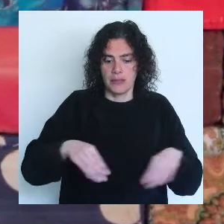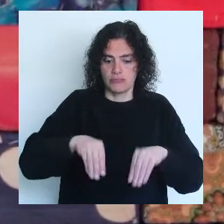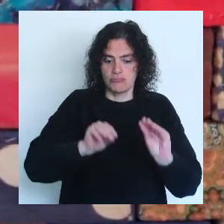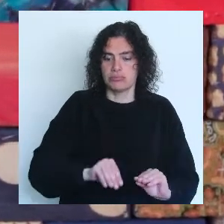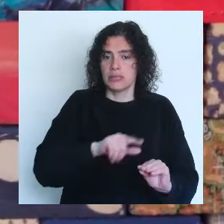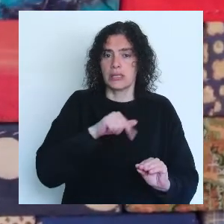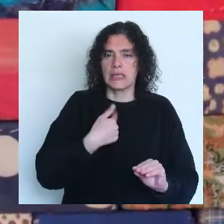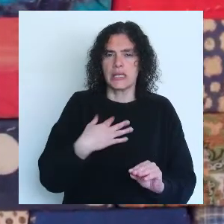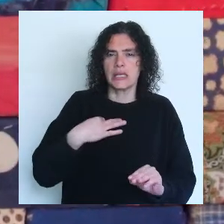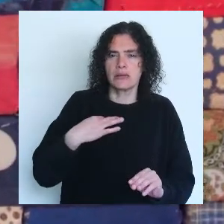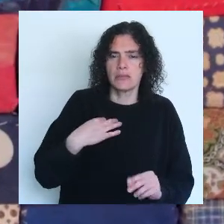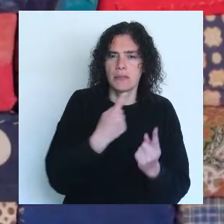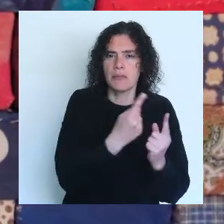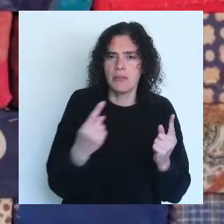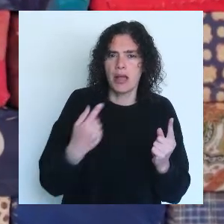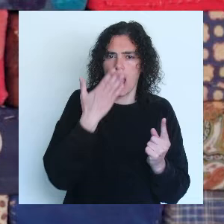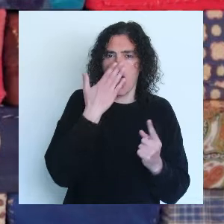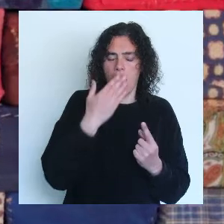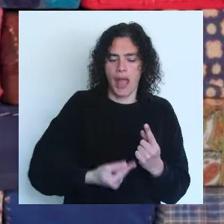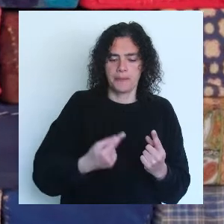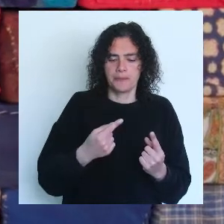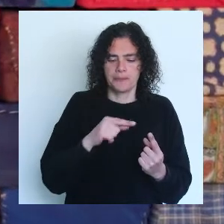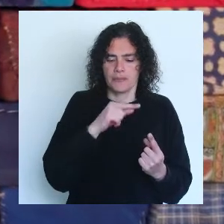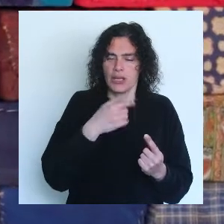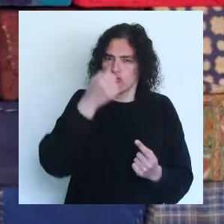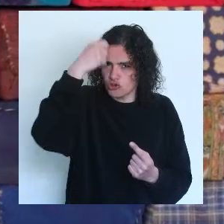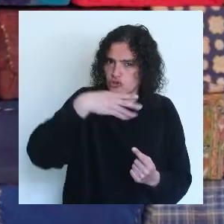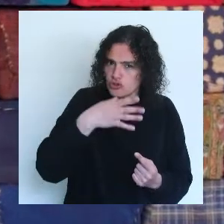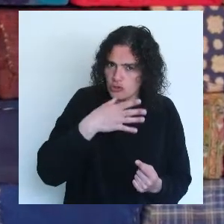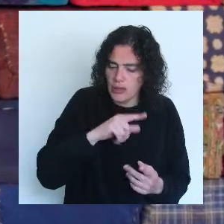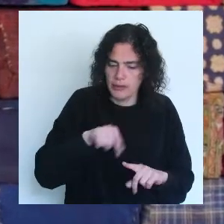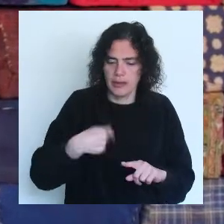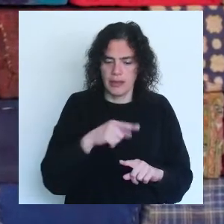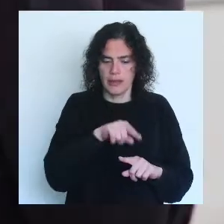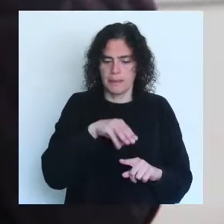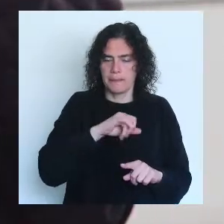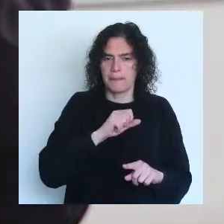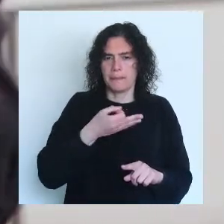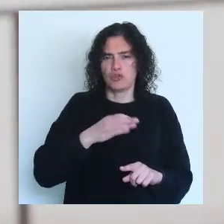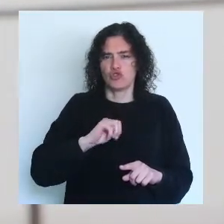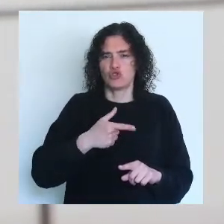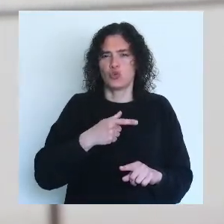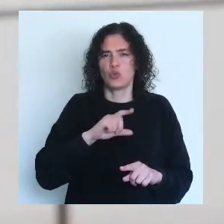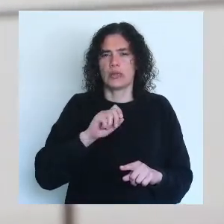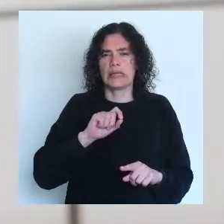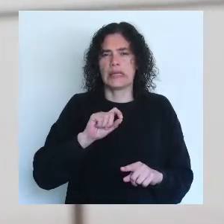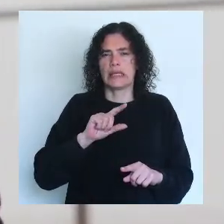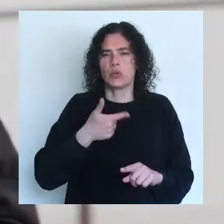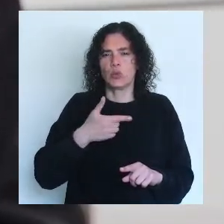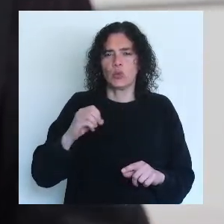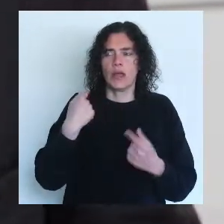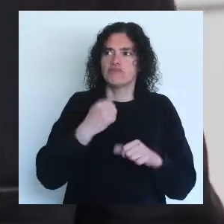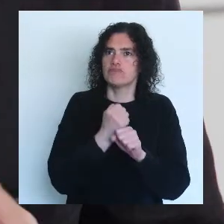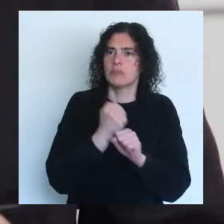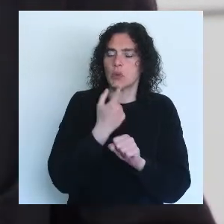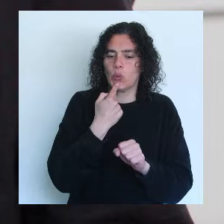like tablecloth. And each fabric comes almost with a narrative. Michelangelo Pistoletto has done a lot of